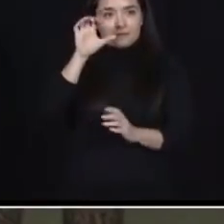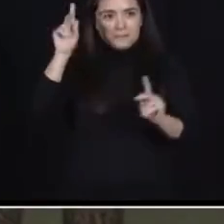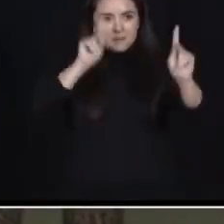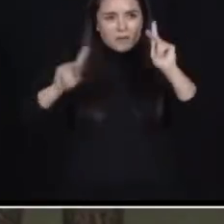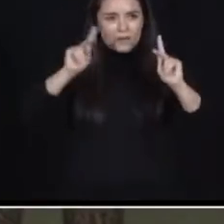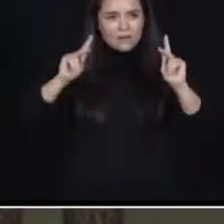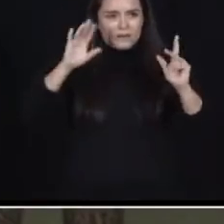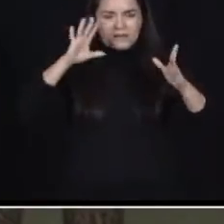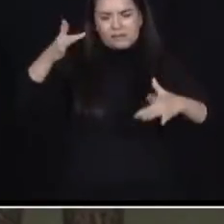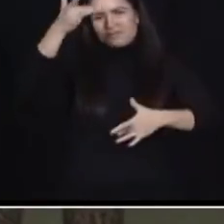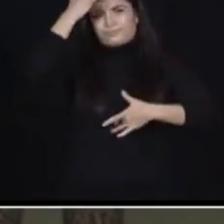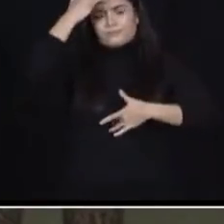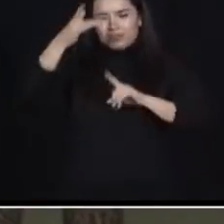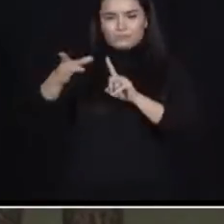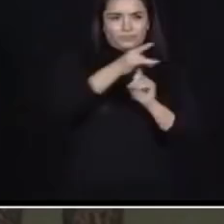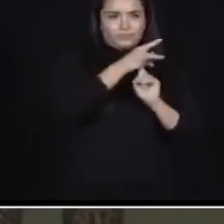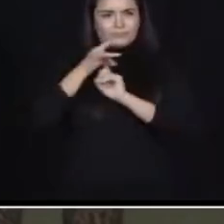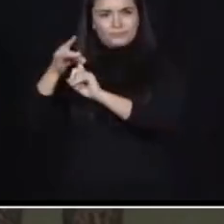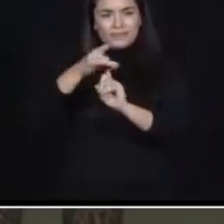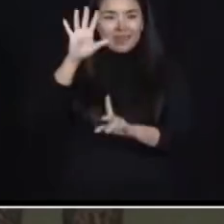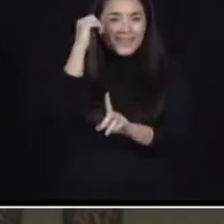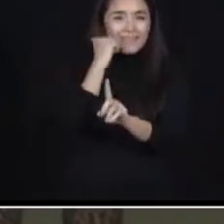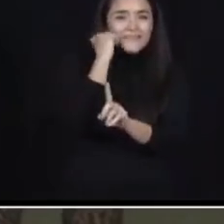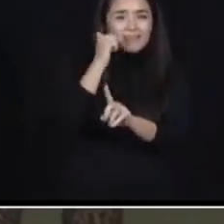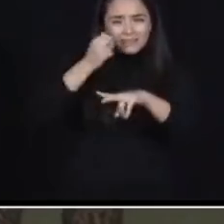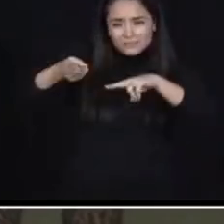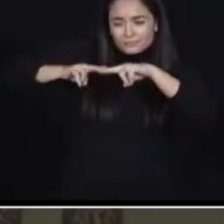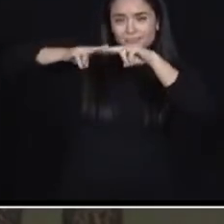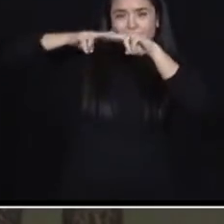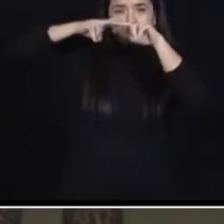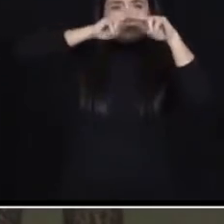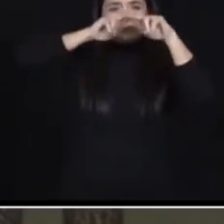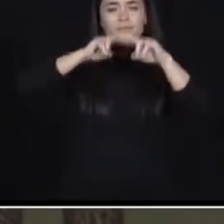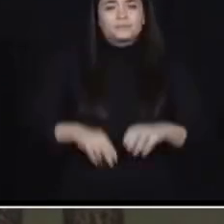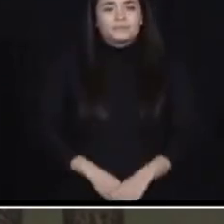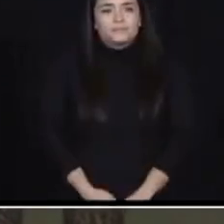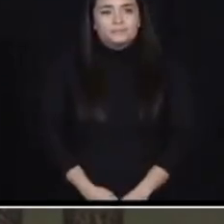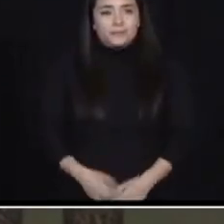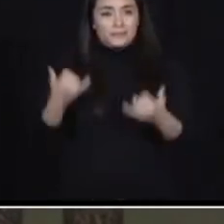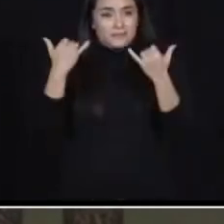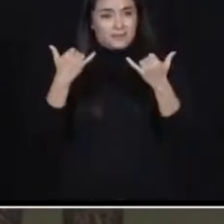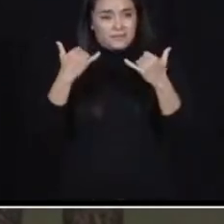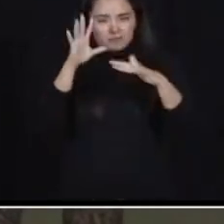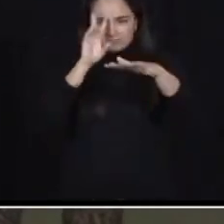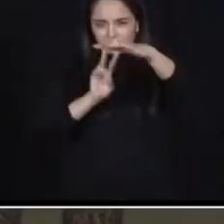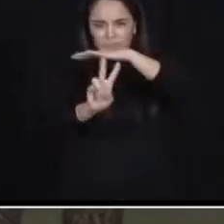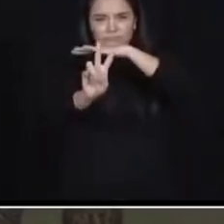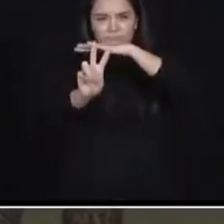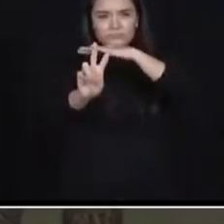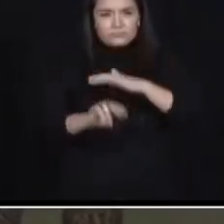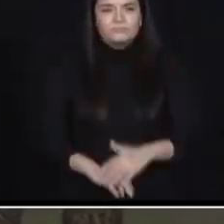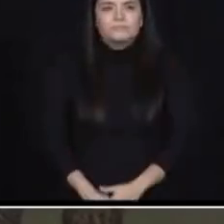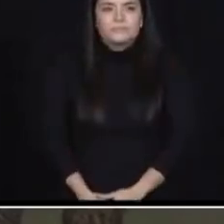virus each and every day. And based on current projections, intensive